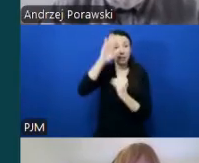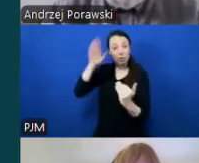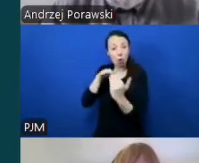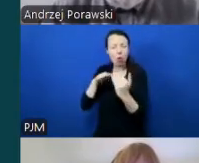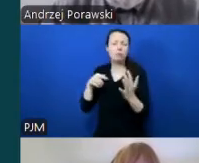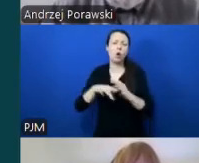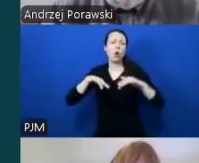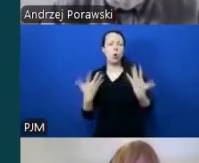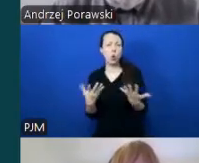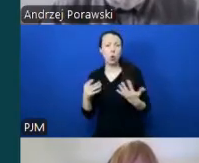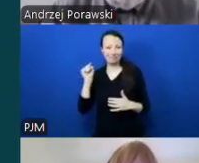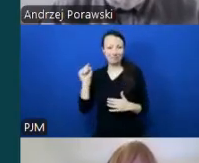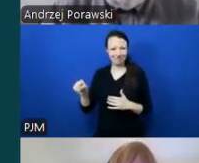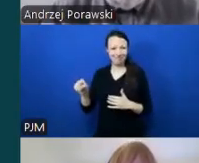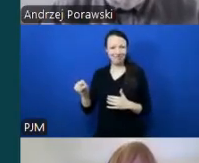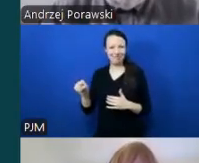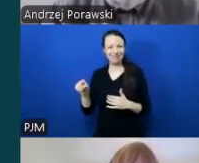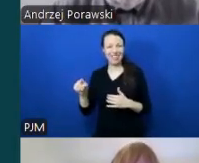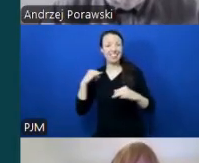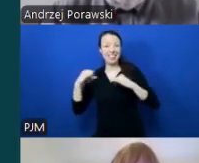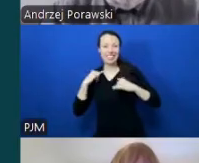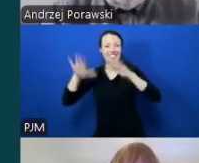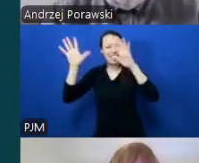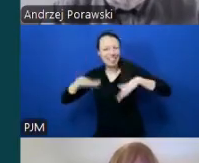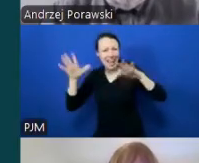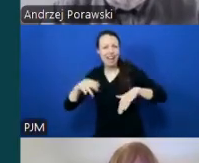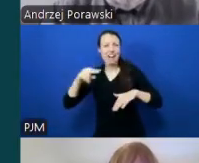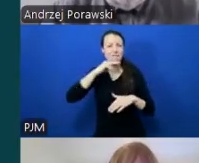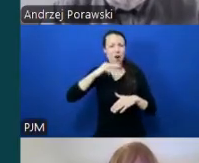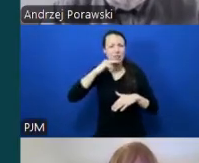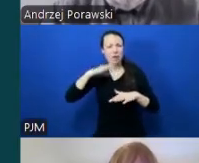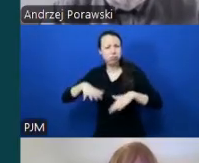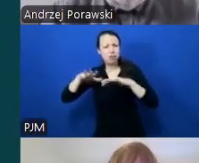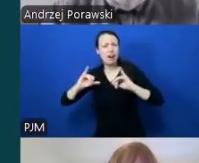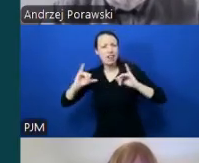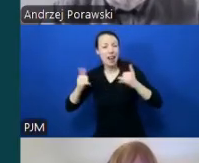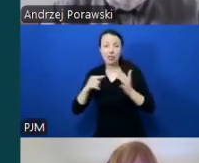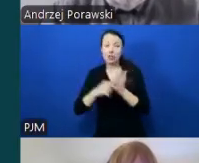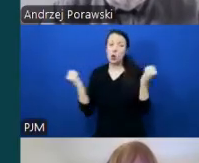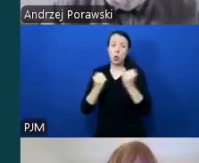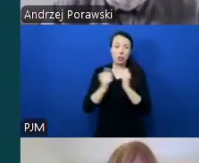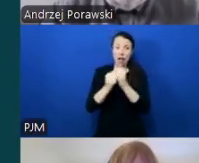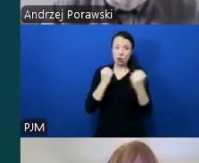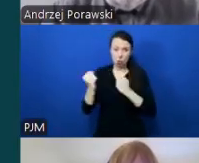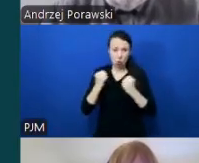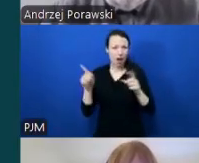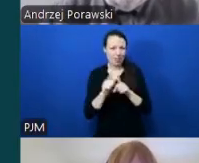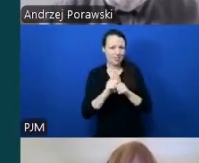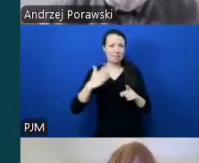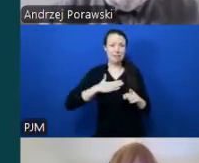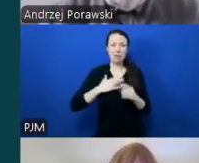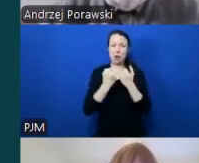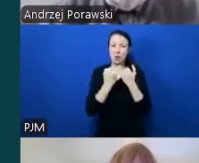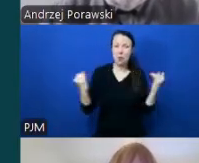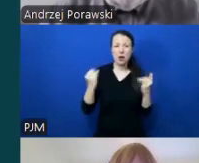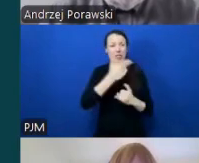said, these climate change problems, rainwater management, water management is a big challenge, but at the same time,